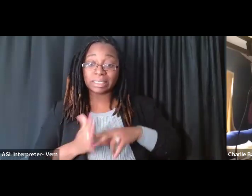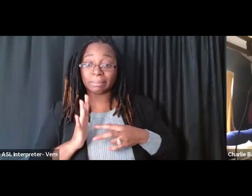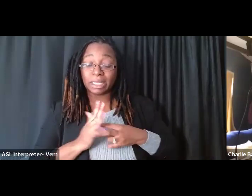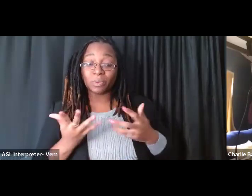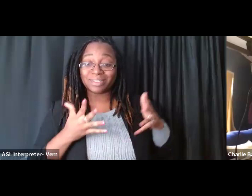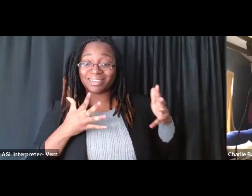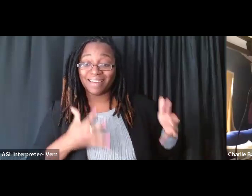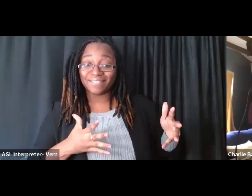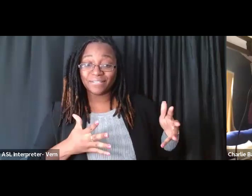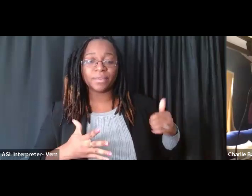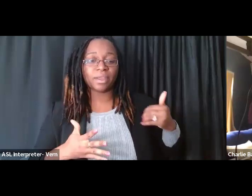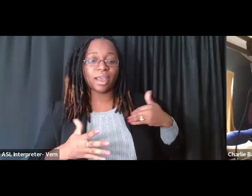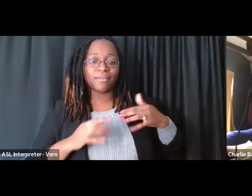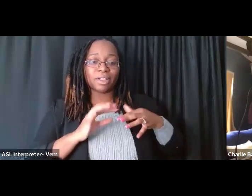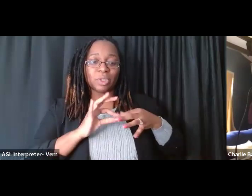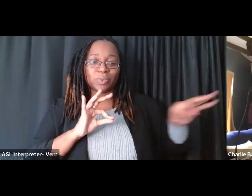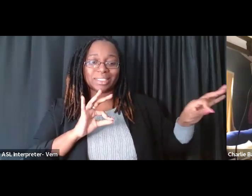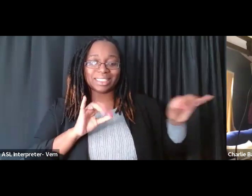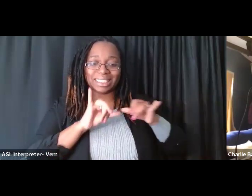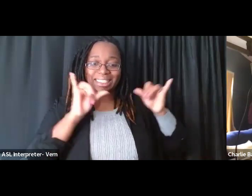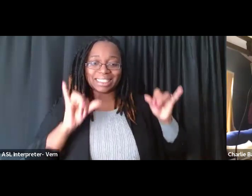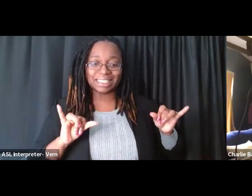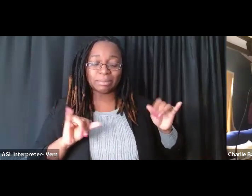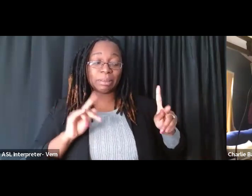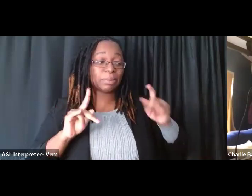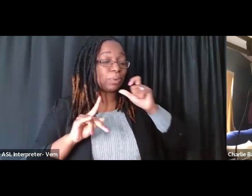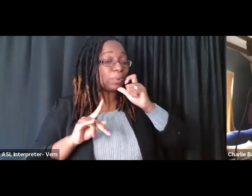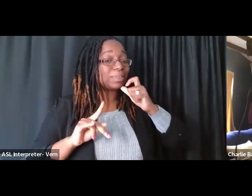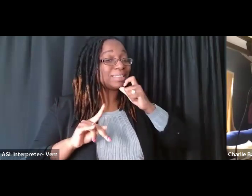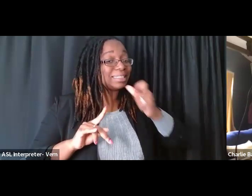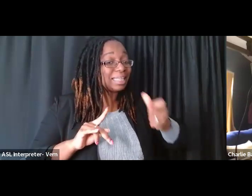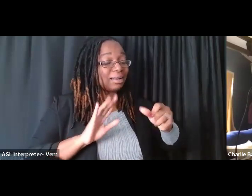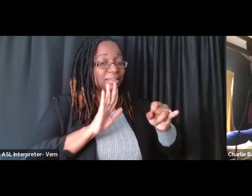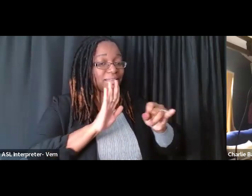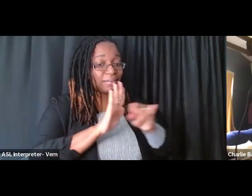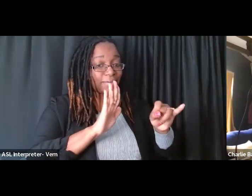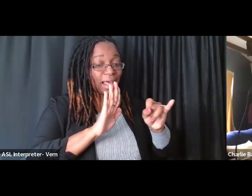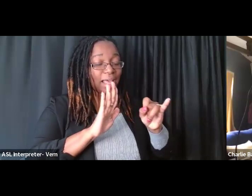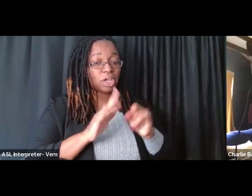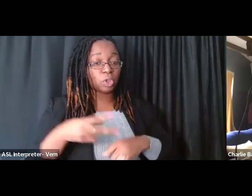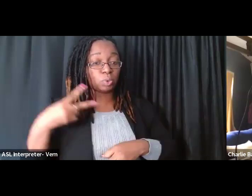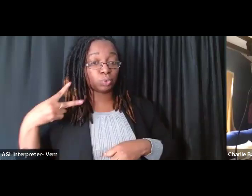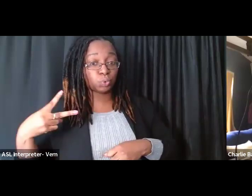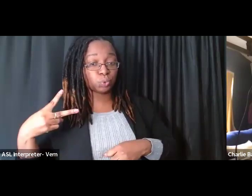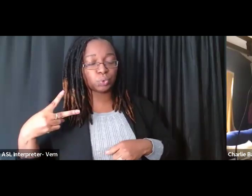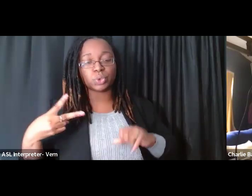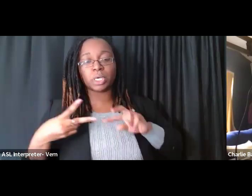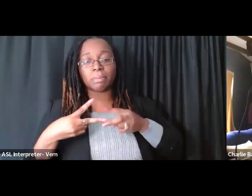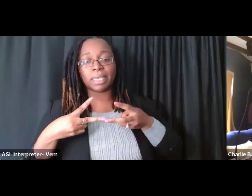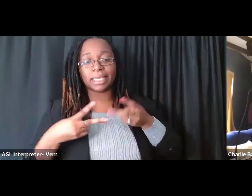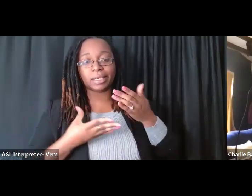linguistic system that erases people that do not identifiably fit into one category or the